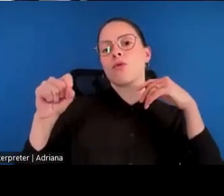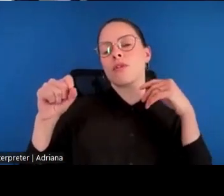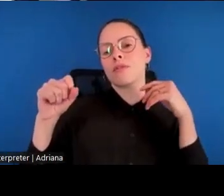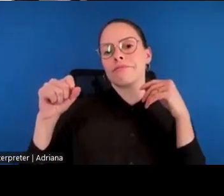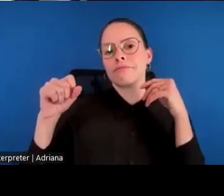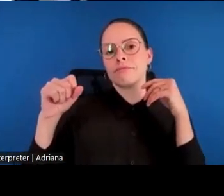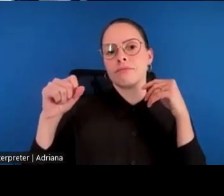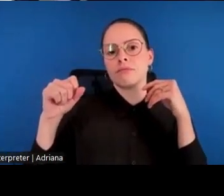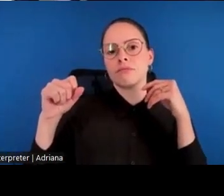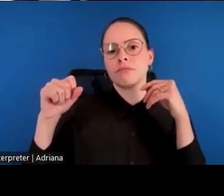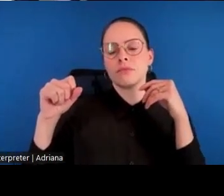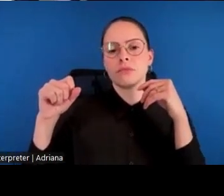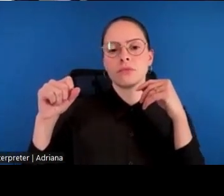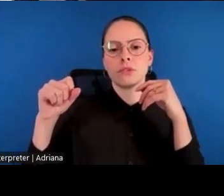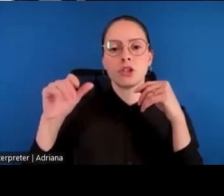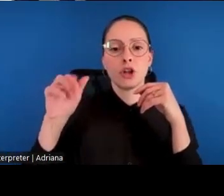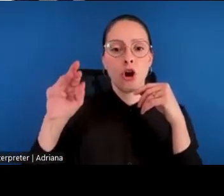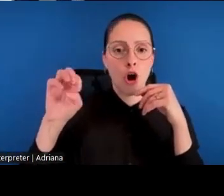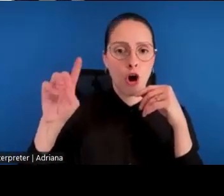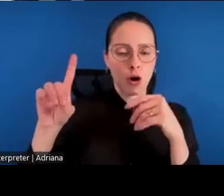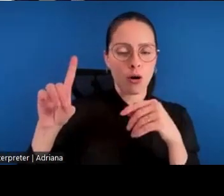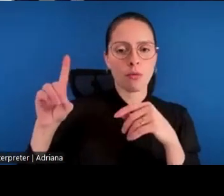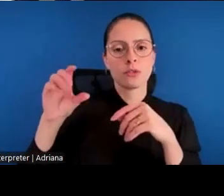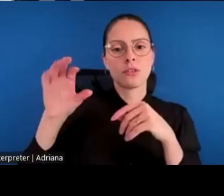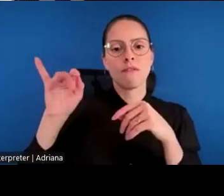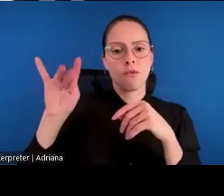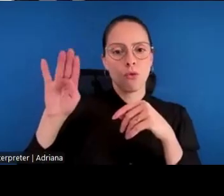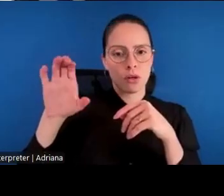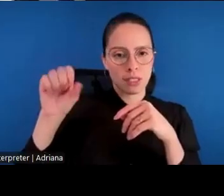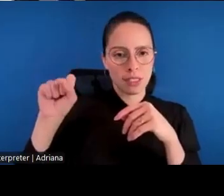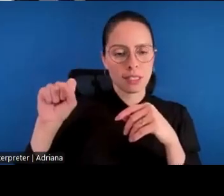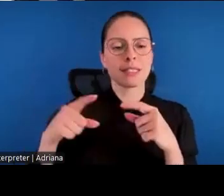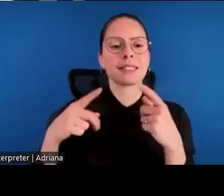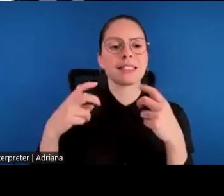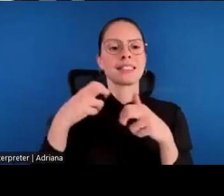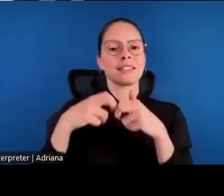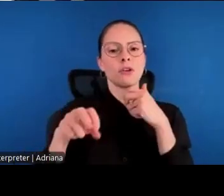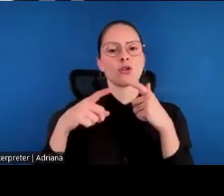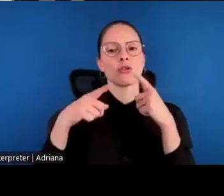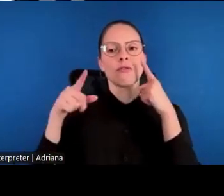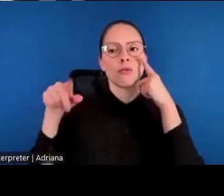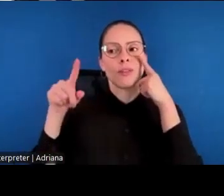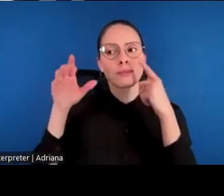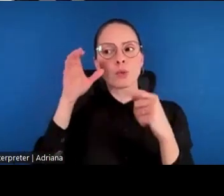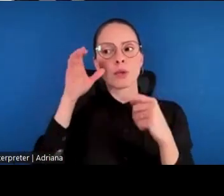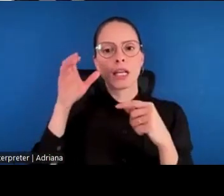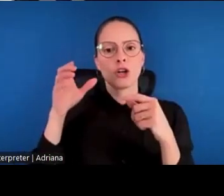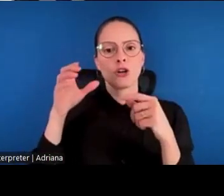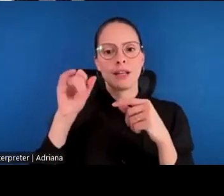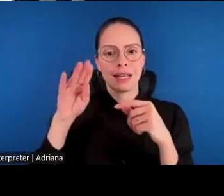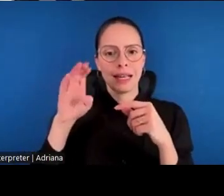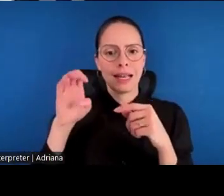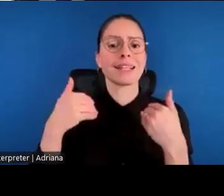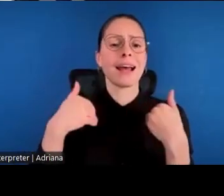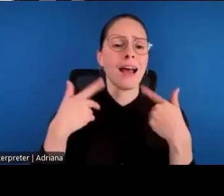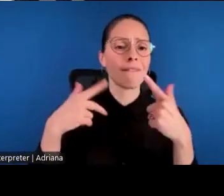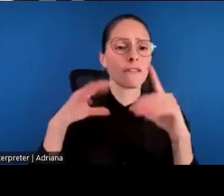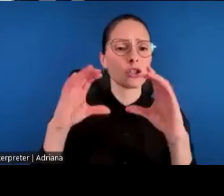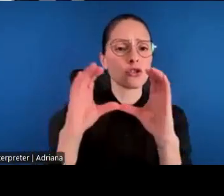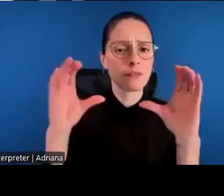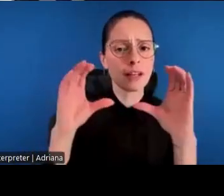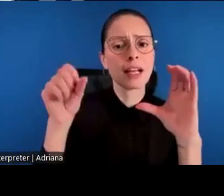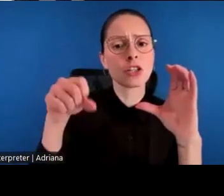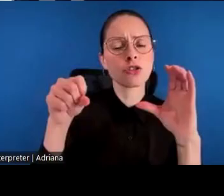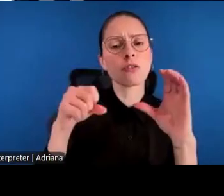it extremely difficult for them to hear a case. There are some procedures in place that allow for certification